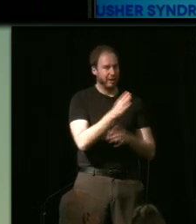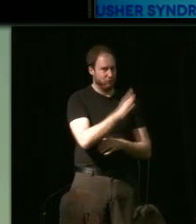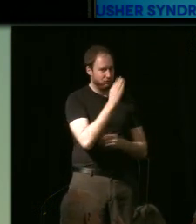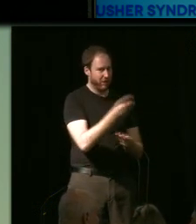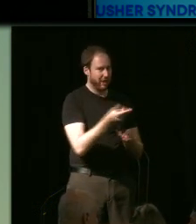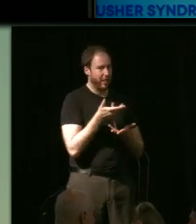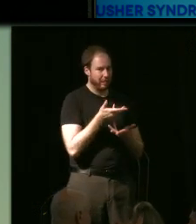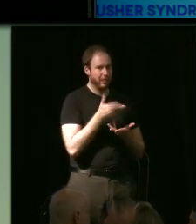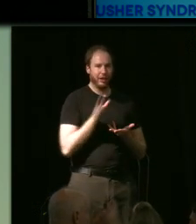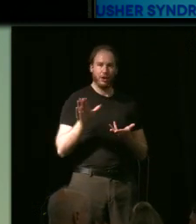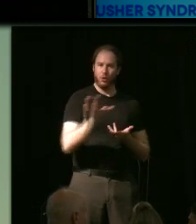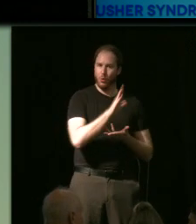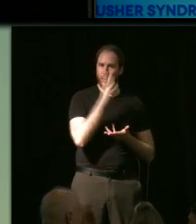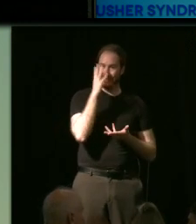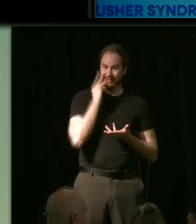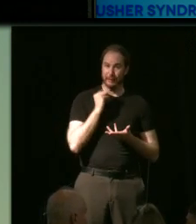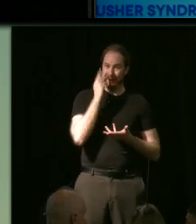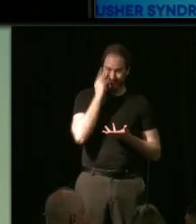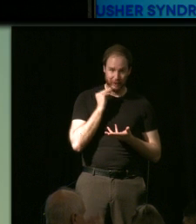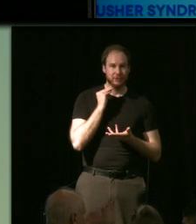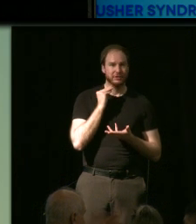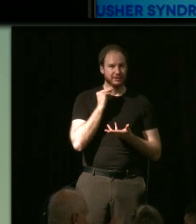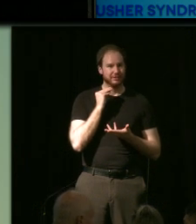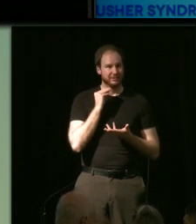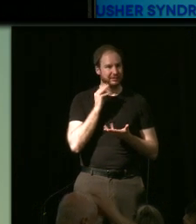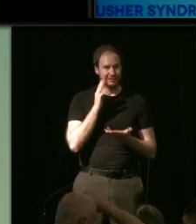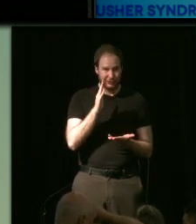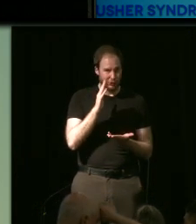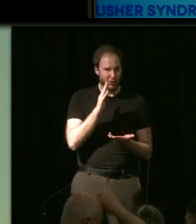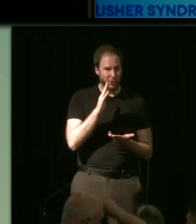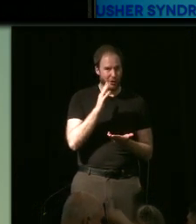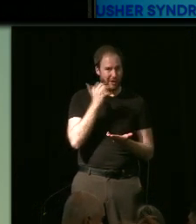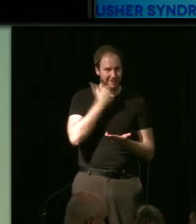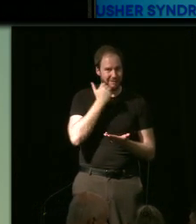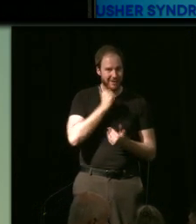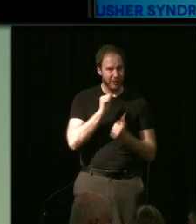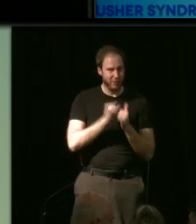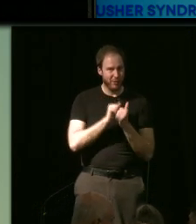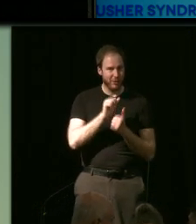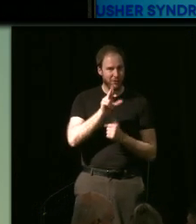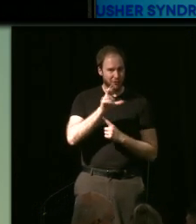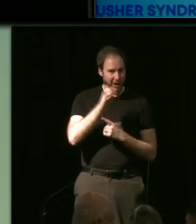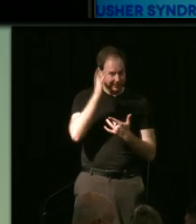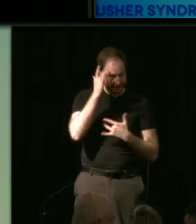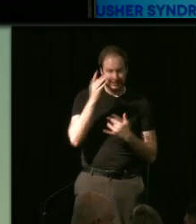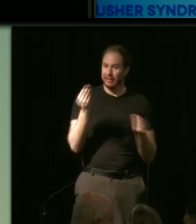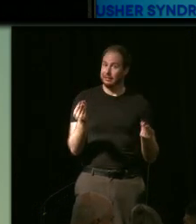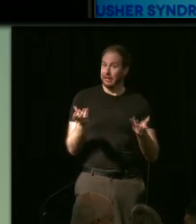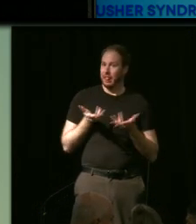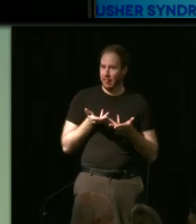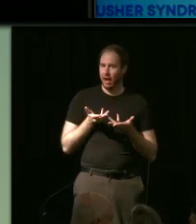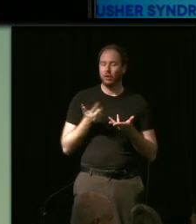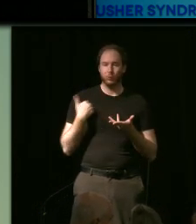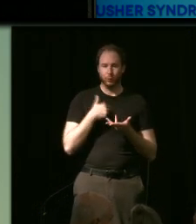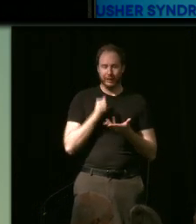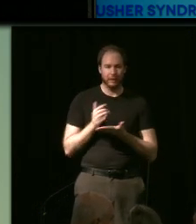the experience that individuals have with their rare disease and make that available in a